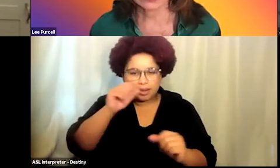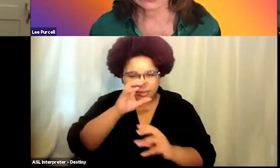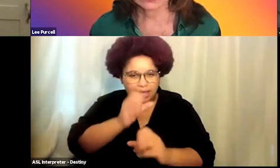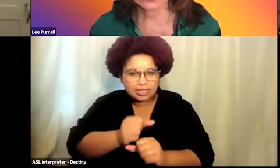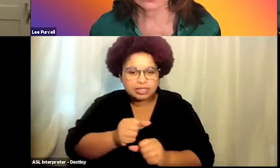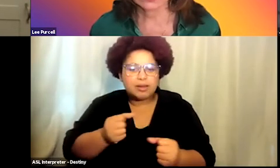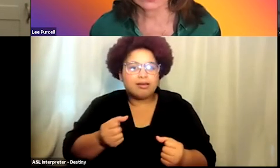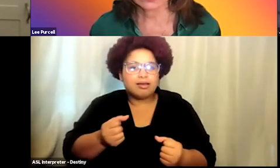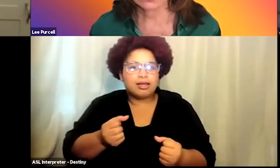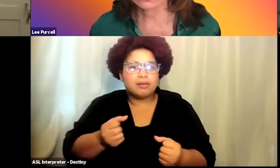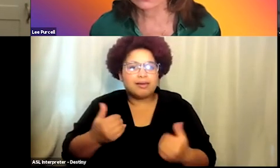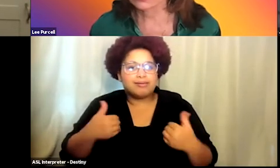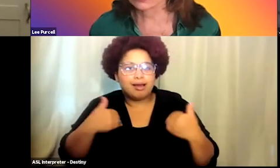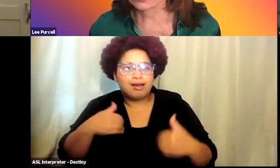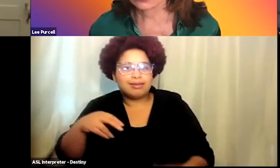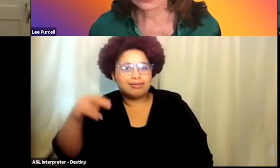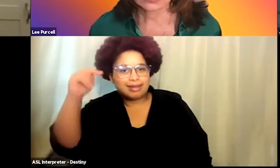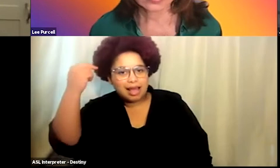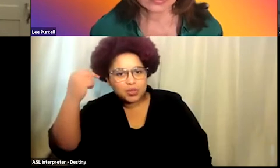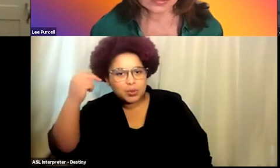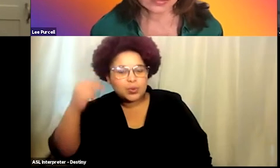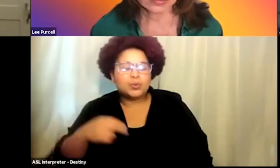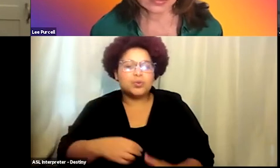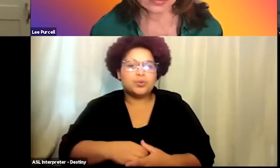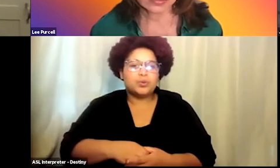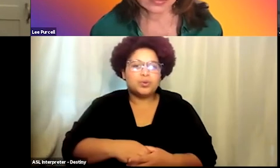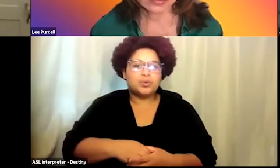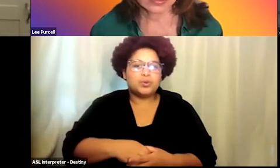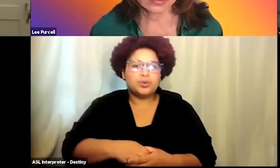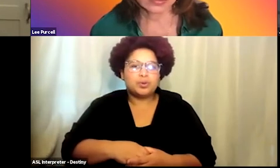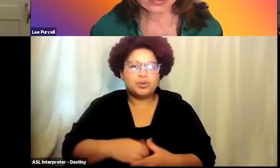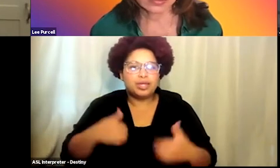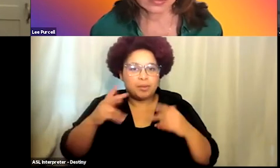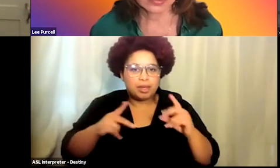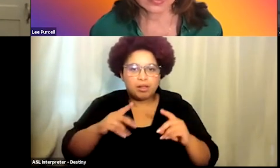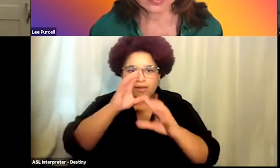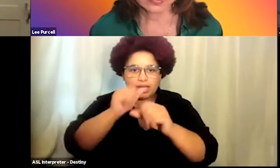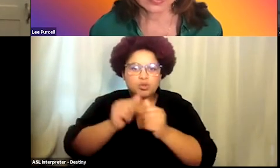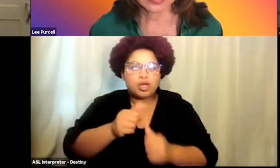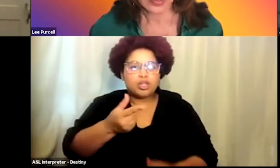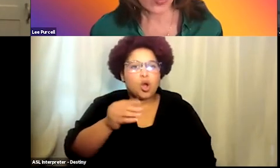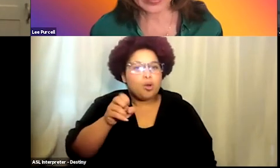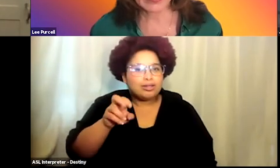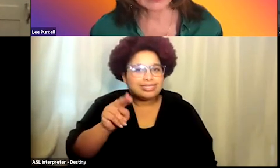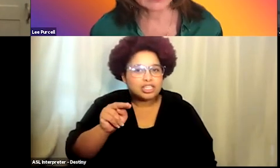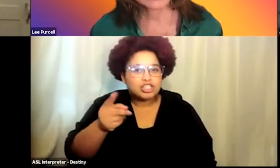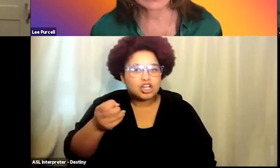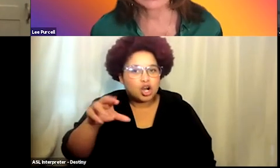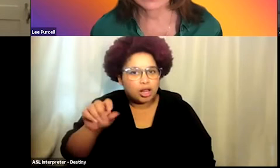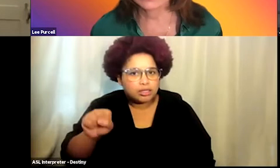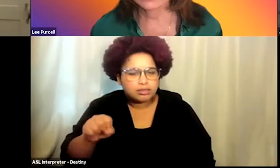like my young nephew and a lot of young people are still fascinated with Golden Girls. So,